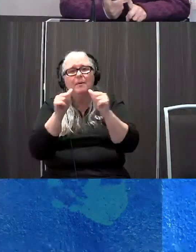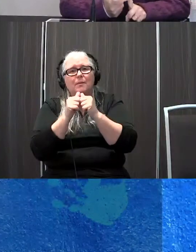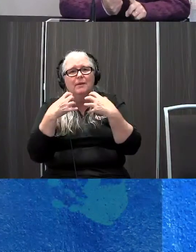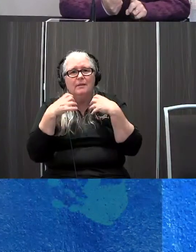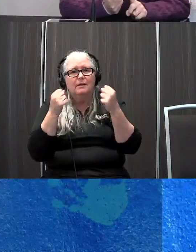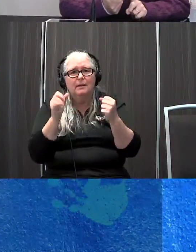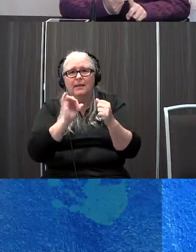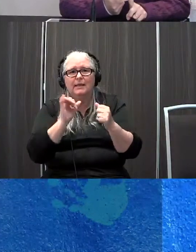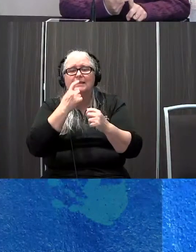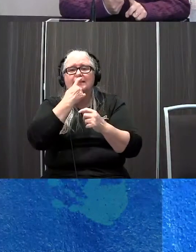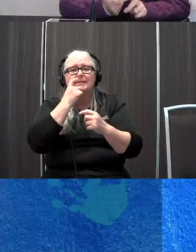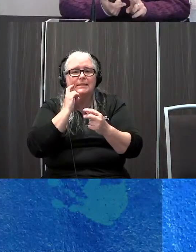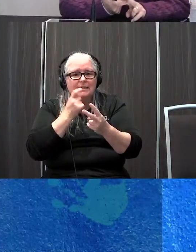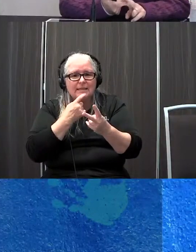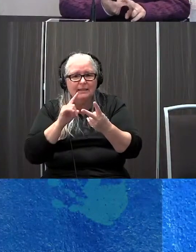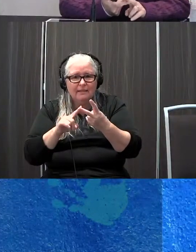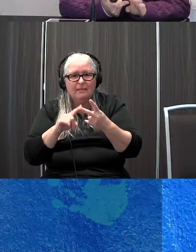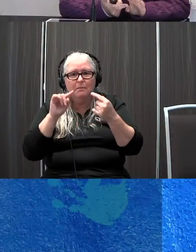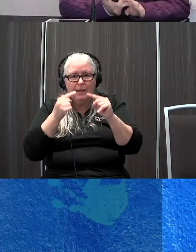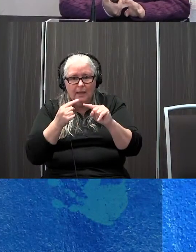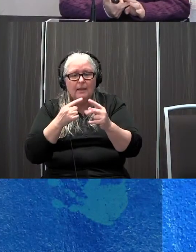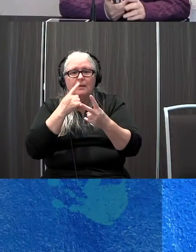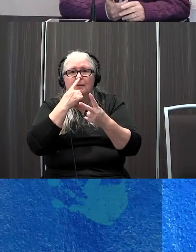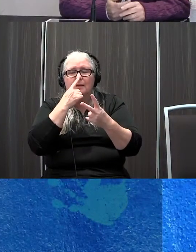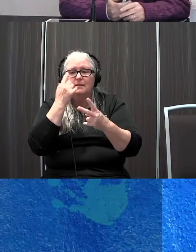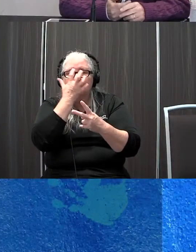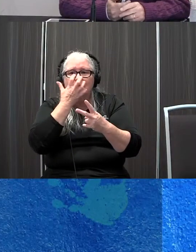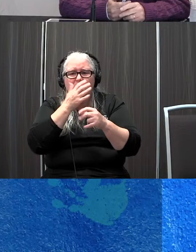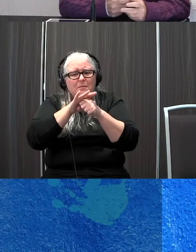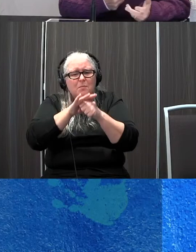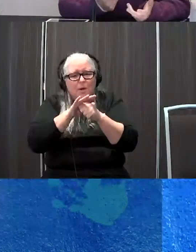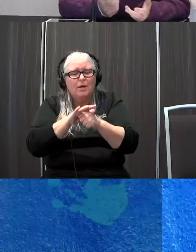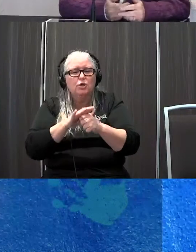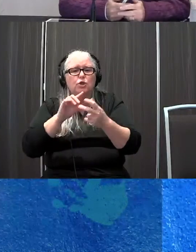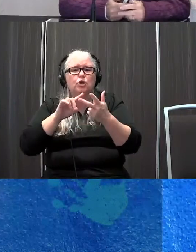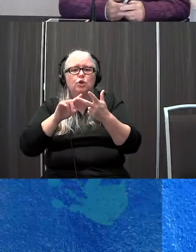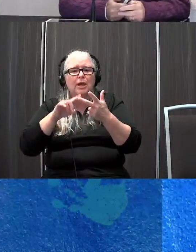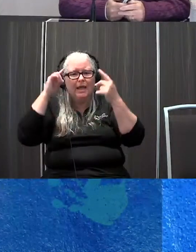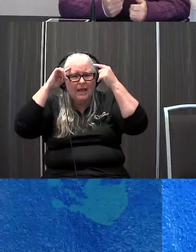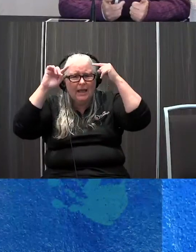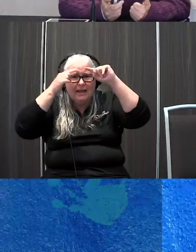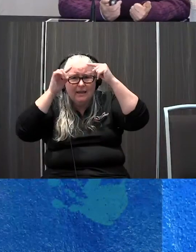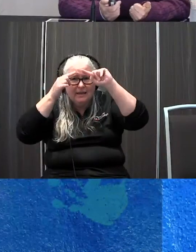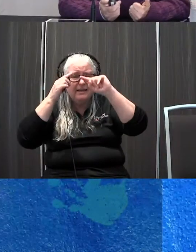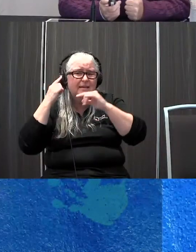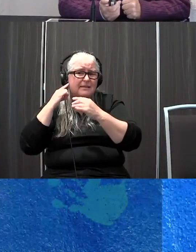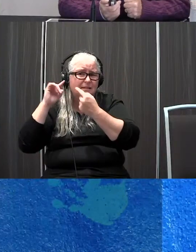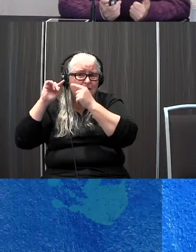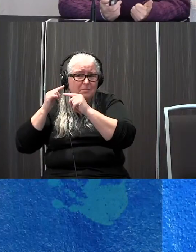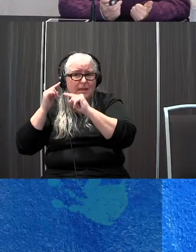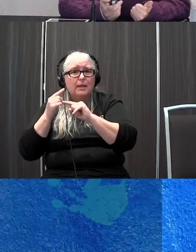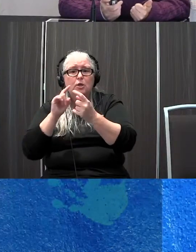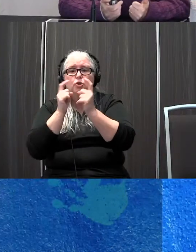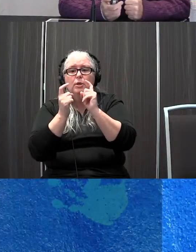like teeth and, teeth pain, sinus pressure, headaches, ear infections we've talked about. changes in vision and hearing are